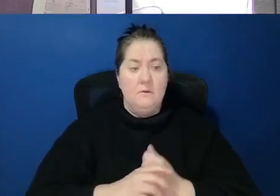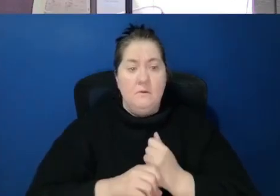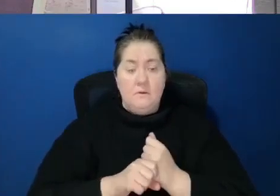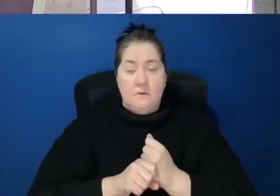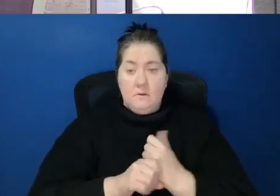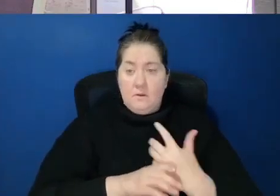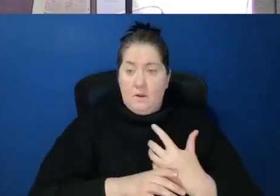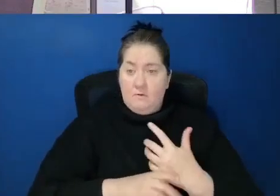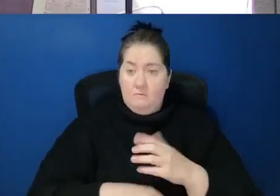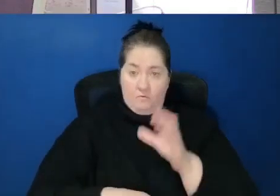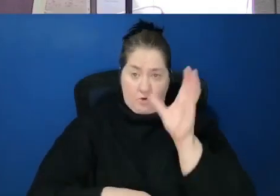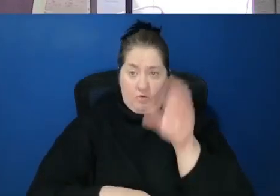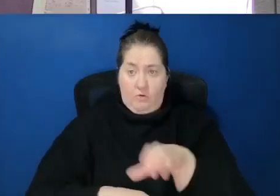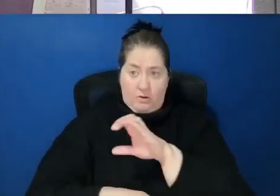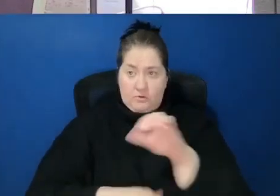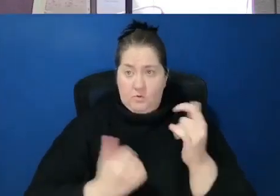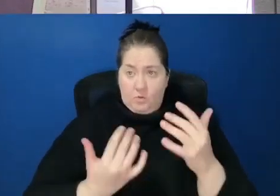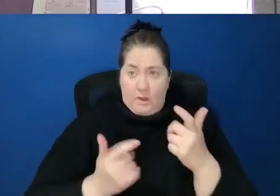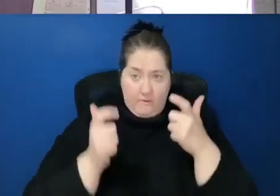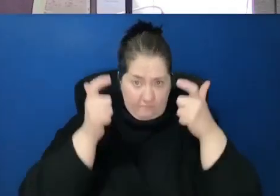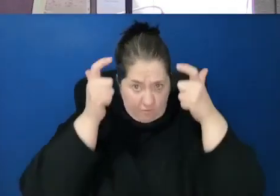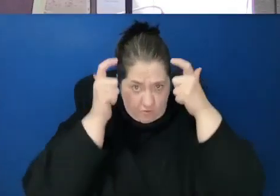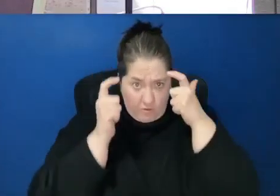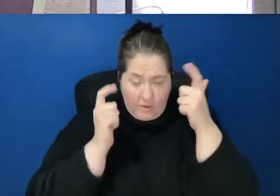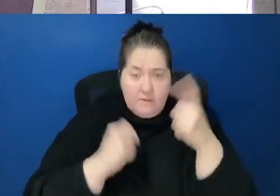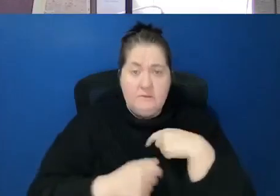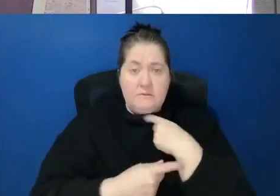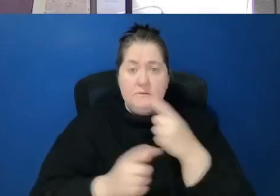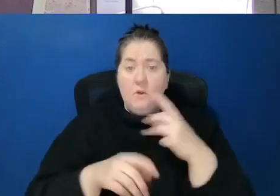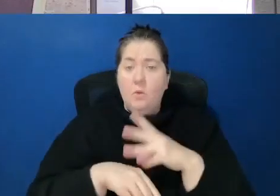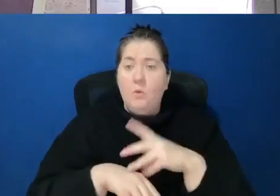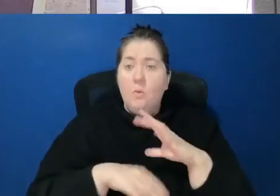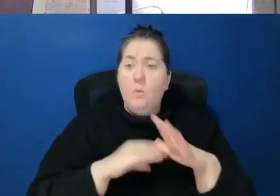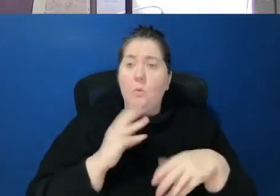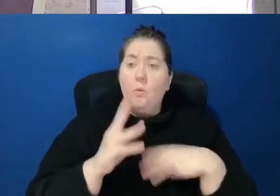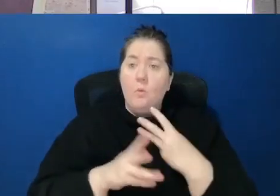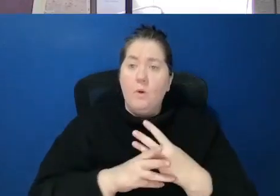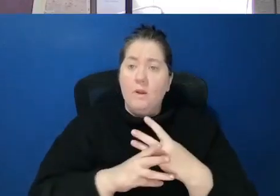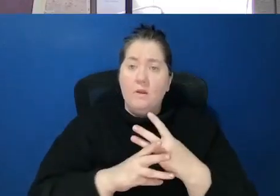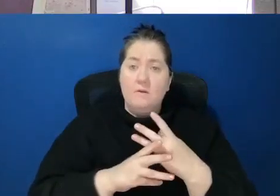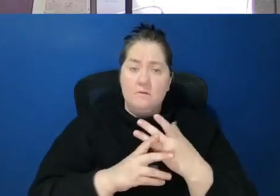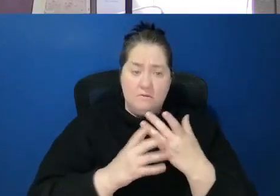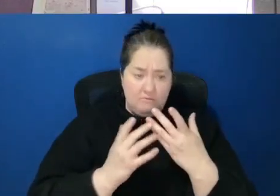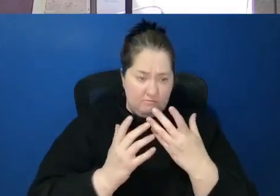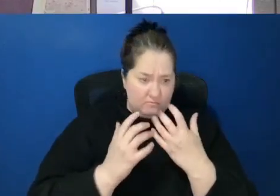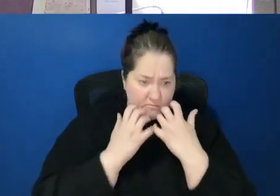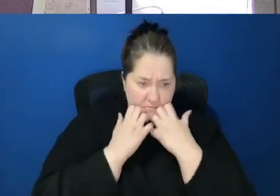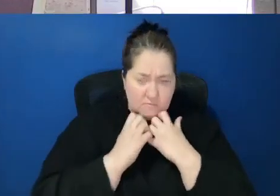crown. Tell the world of this treasure you found.